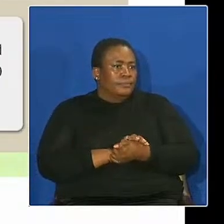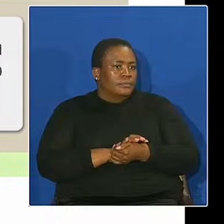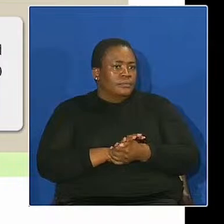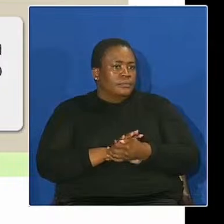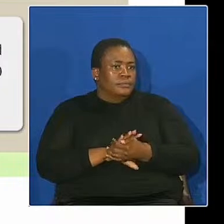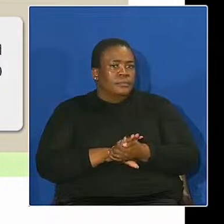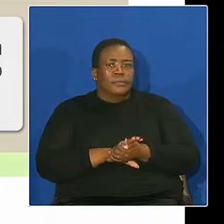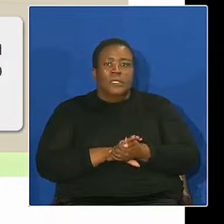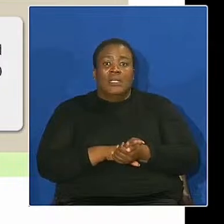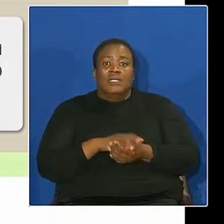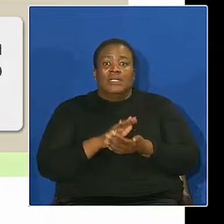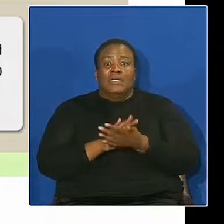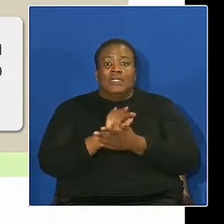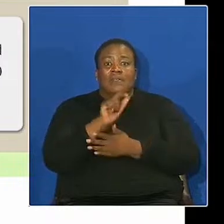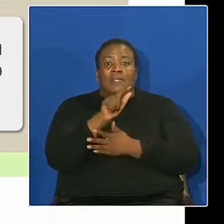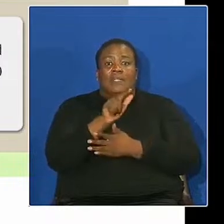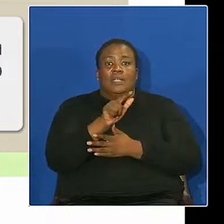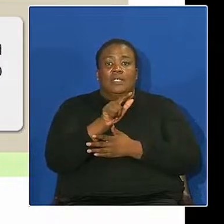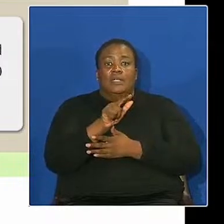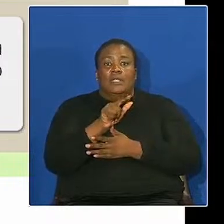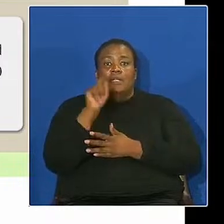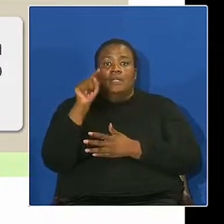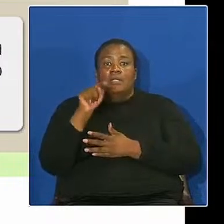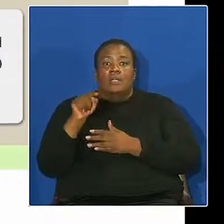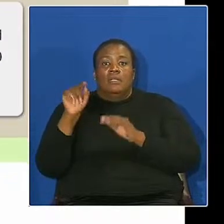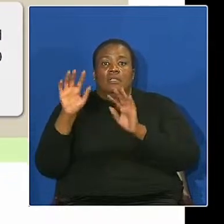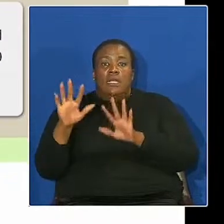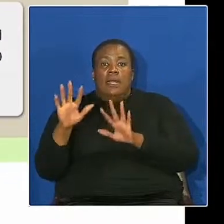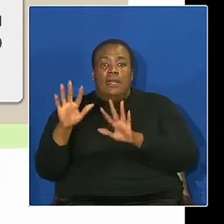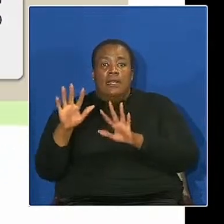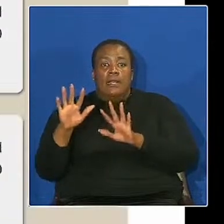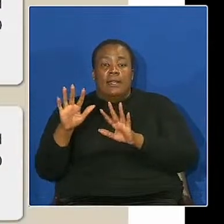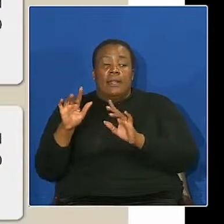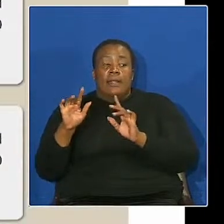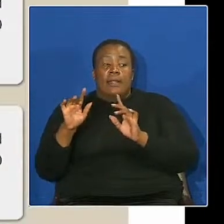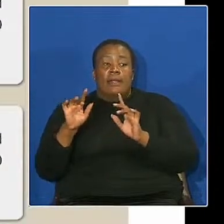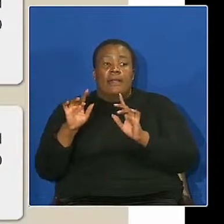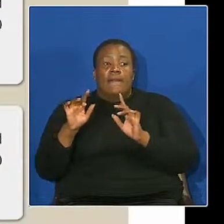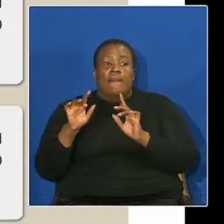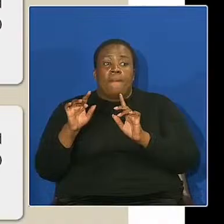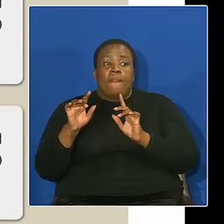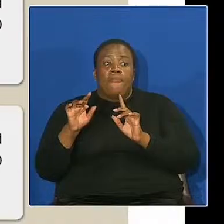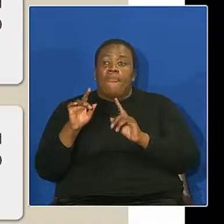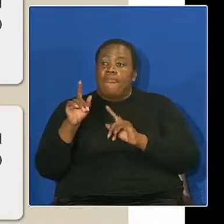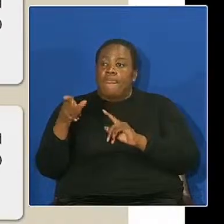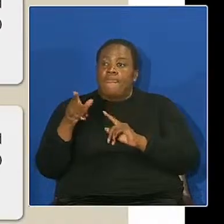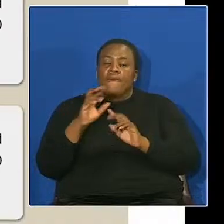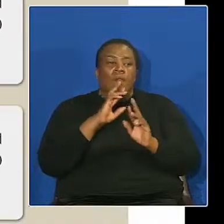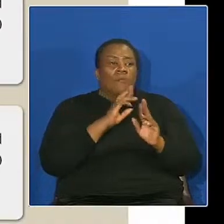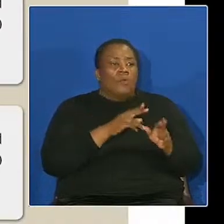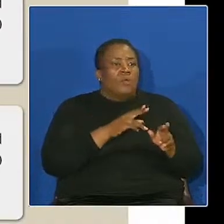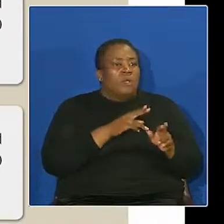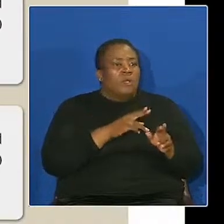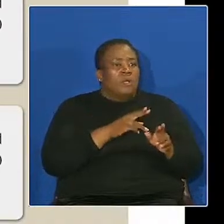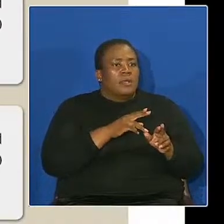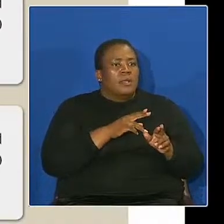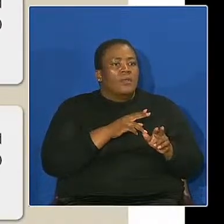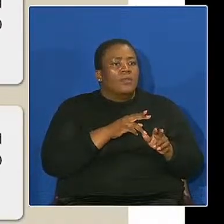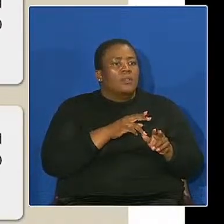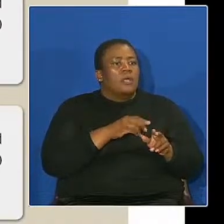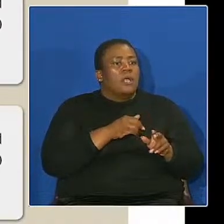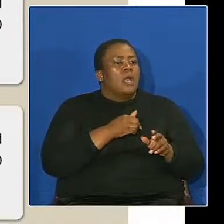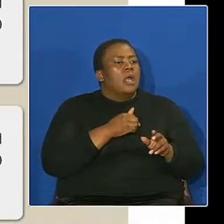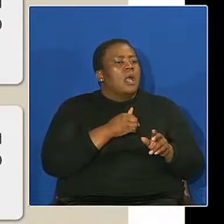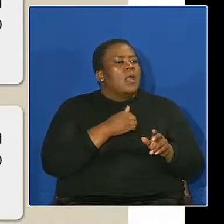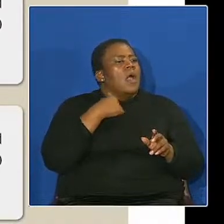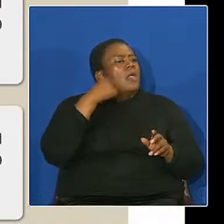17:10, Mr. Matlala is responding, I thought you said it was sorted